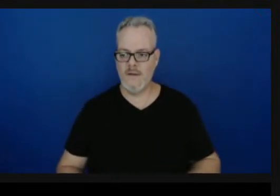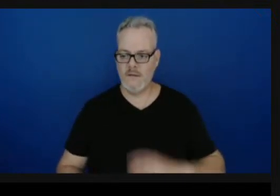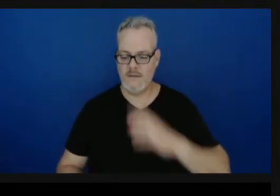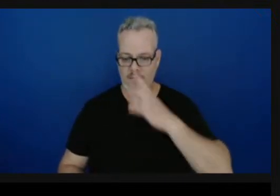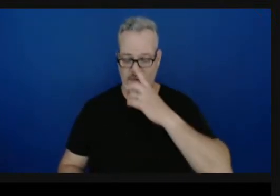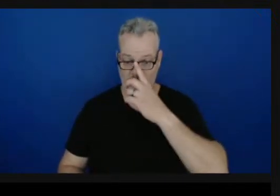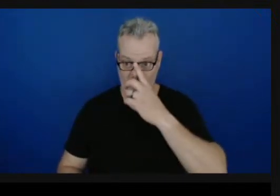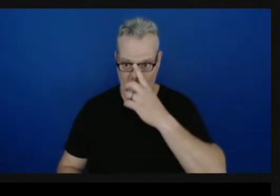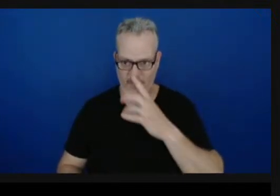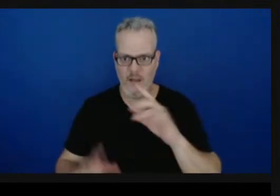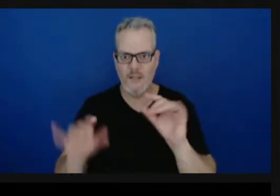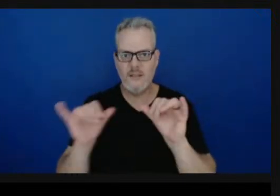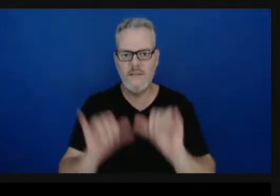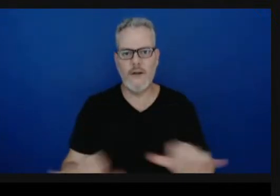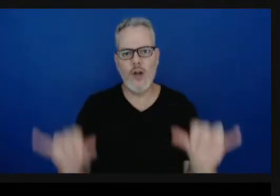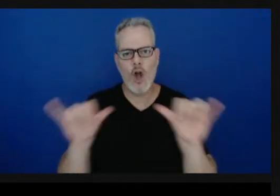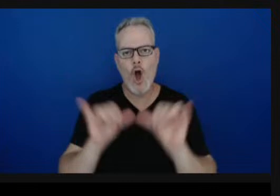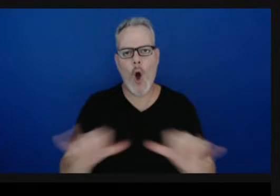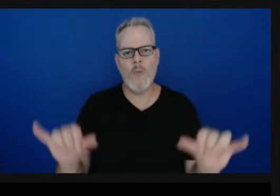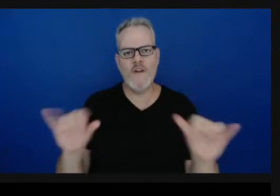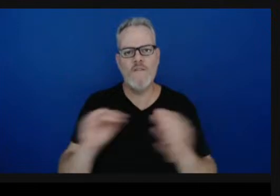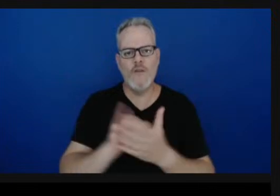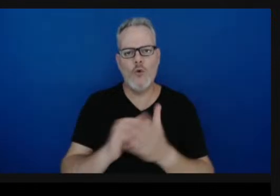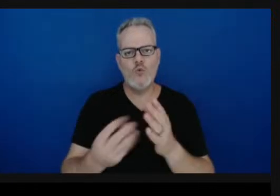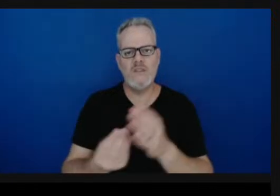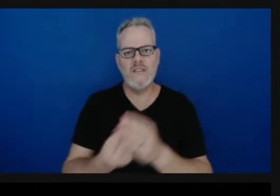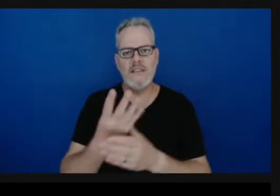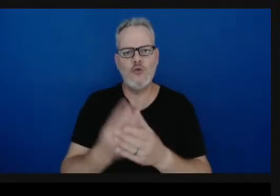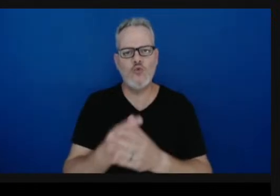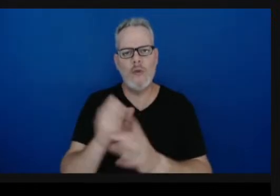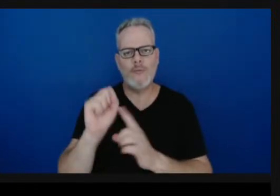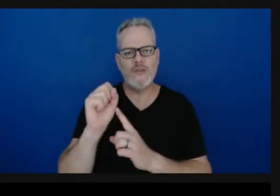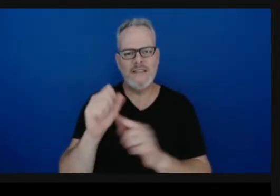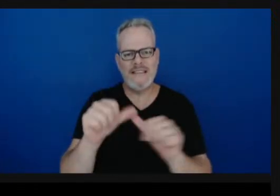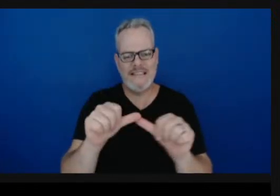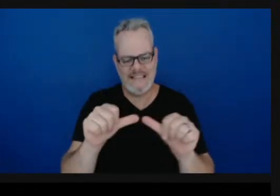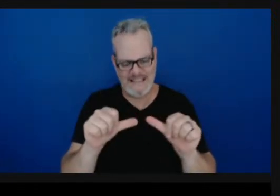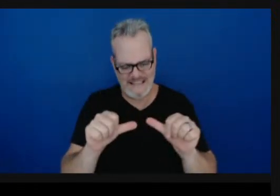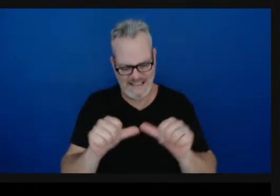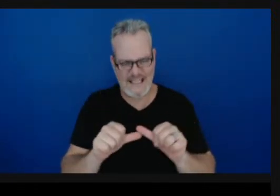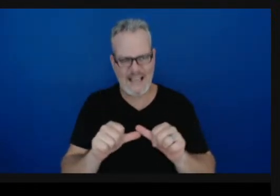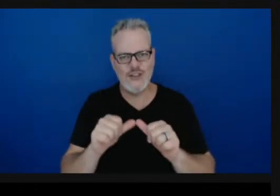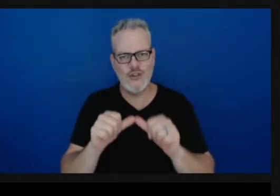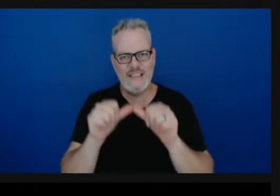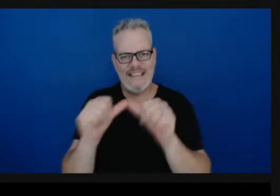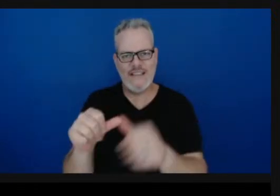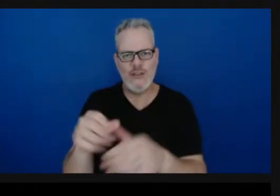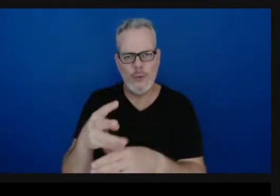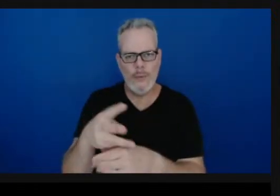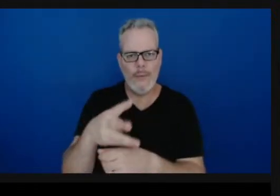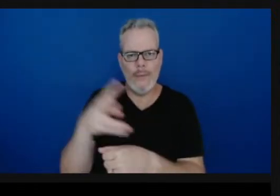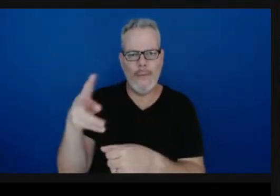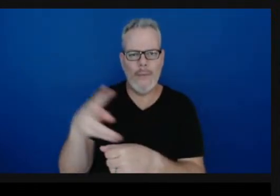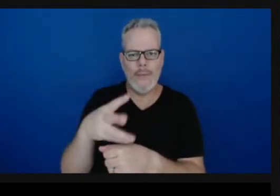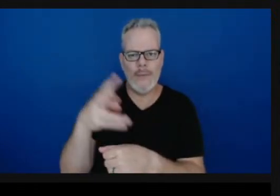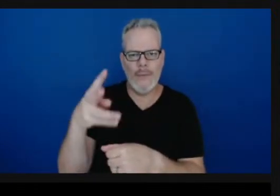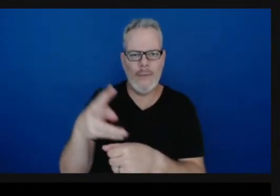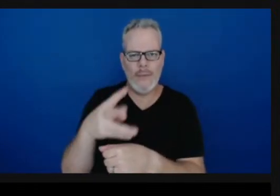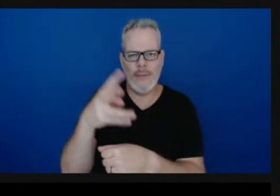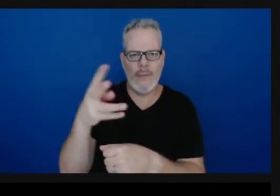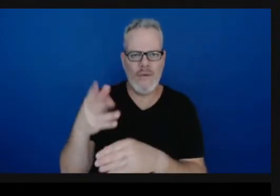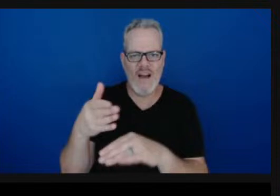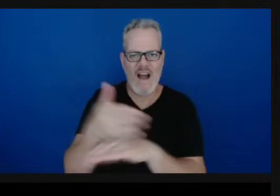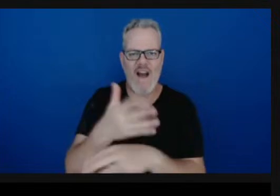eruption sites to continue fuming for a long time after the eruption is actually over, right? Dane, what was your experience down